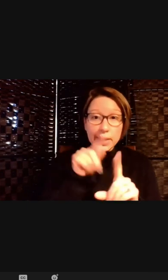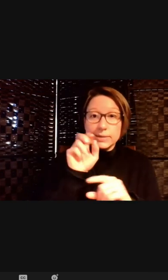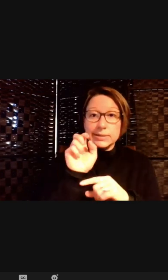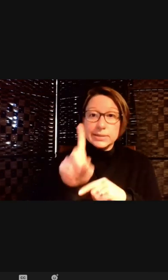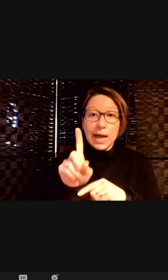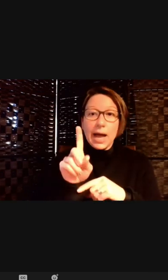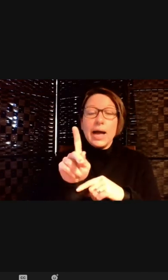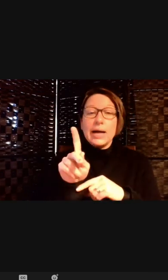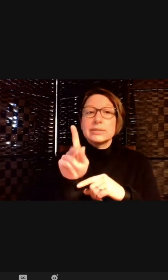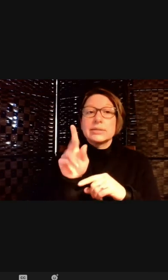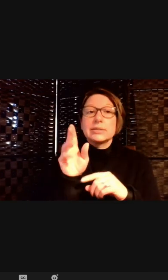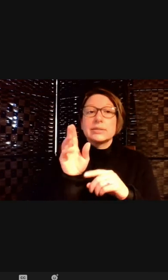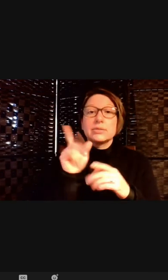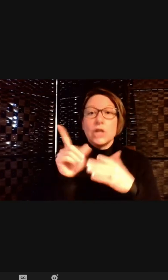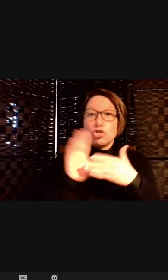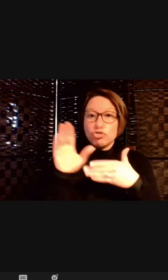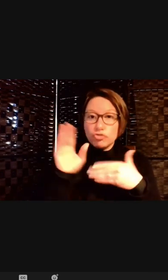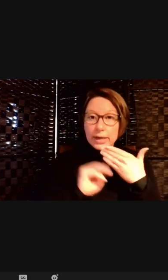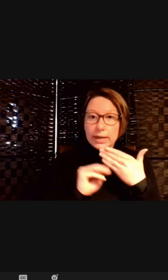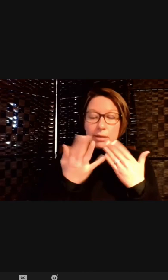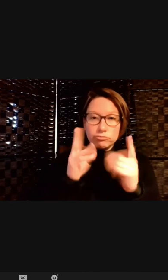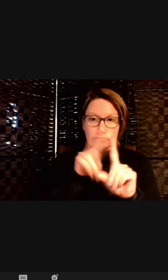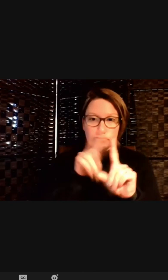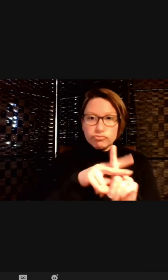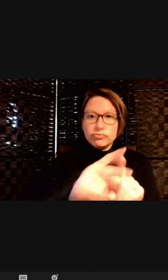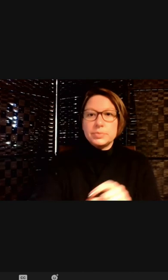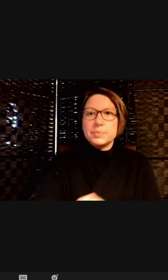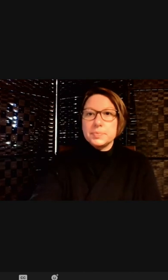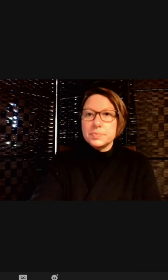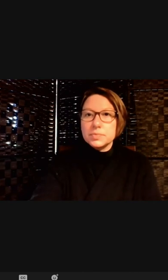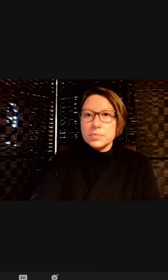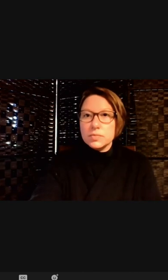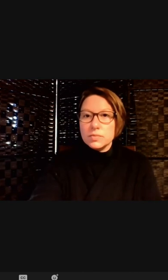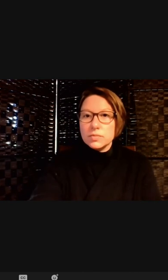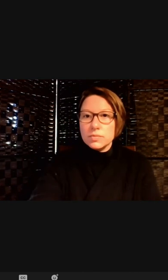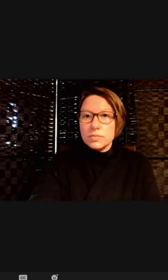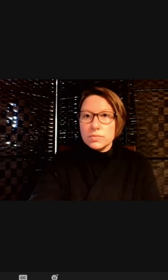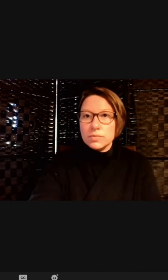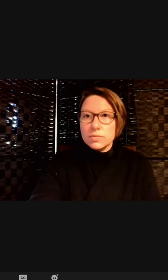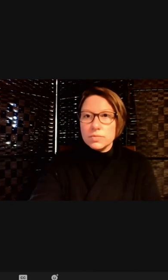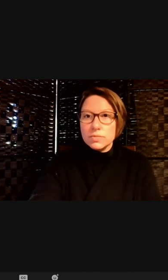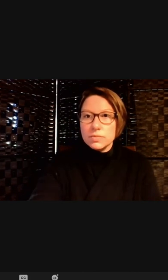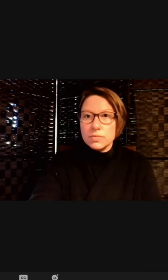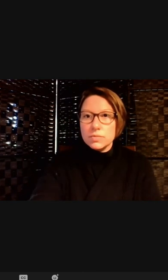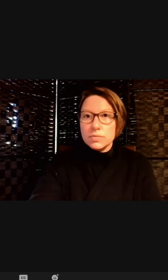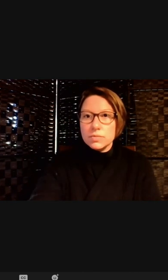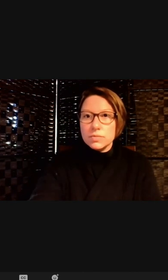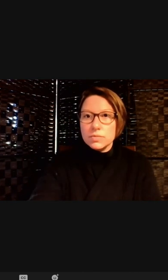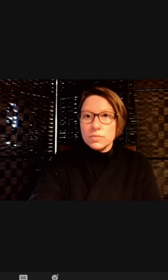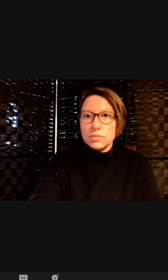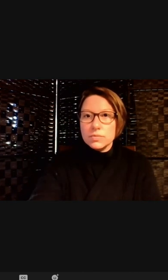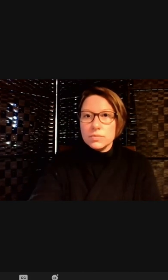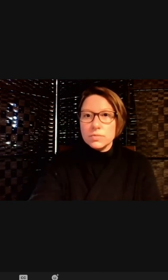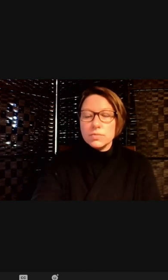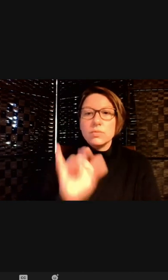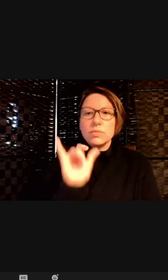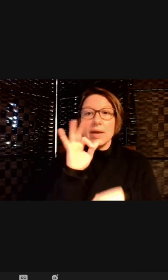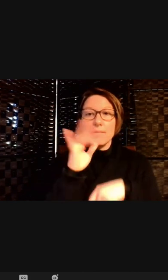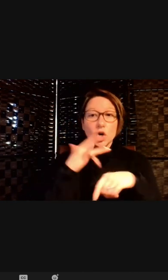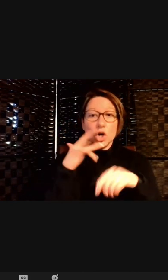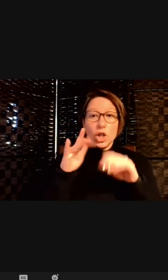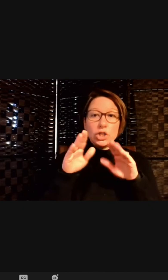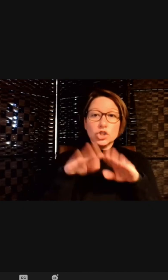from, they're given that assigned task that the student needs to work on, or if it's in early childhood, you have that benchmark that you're working